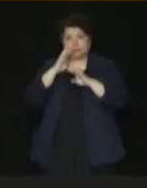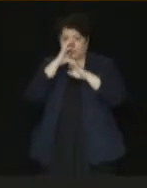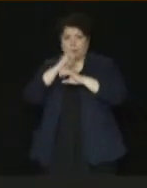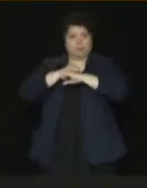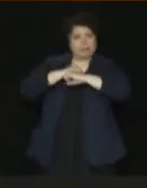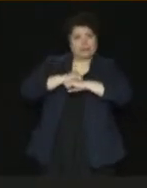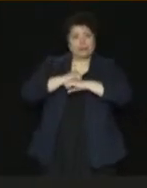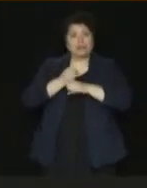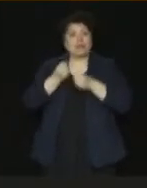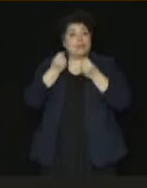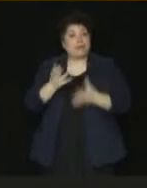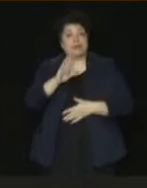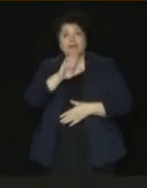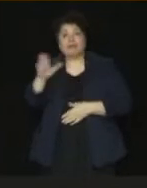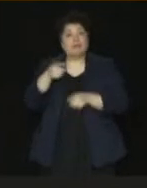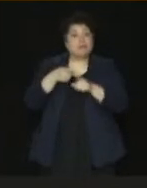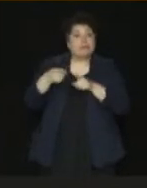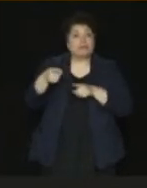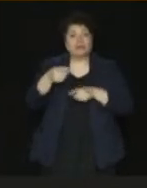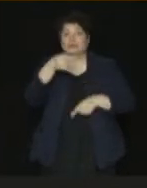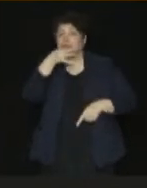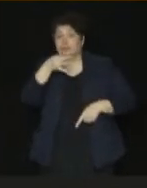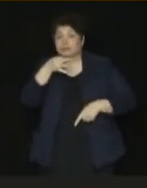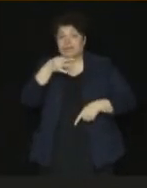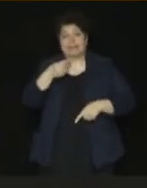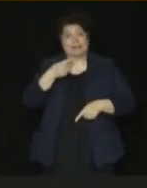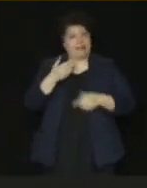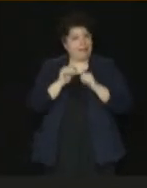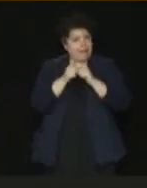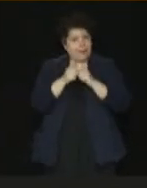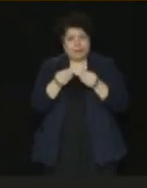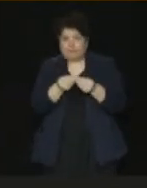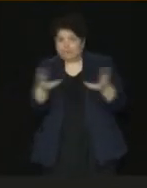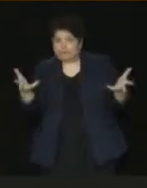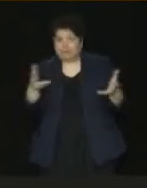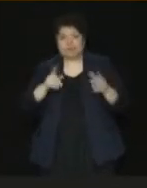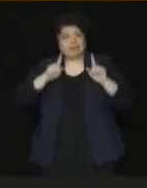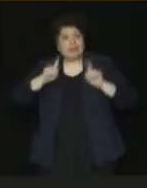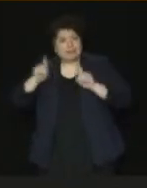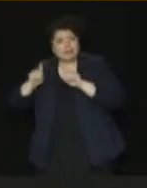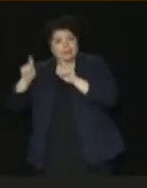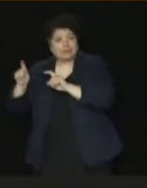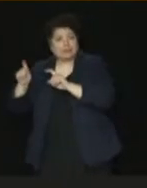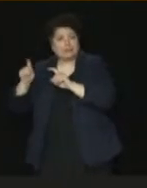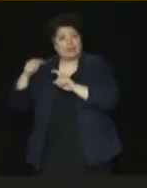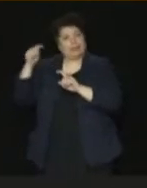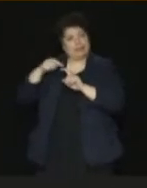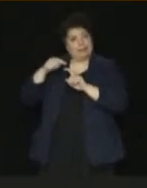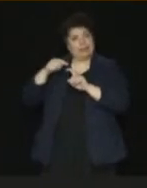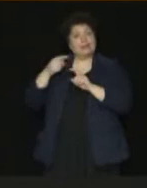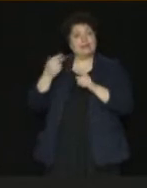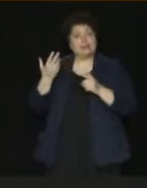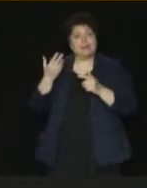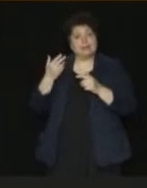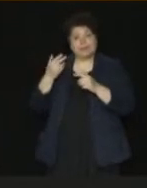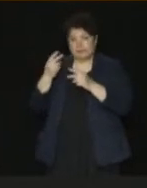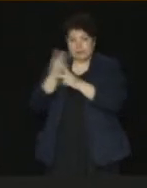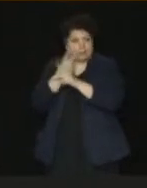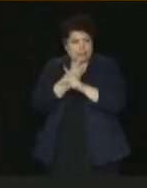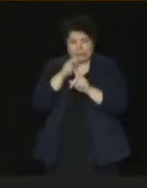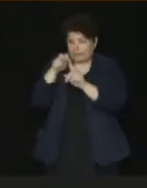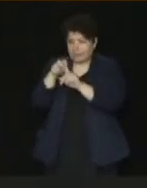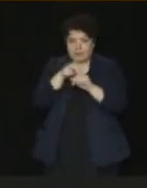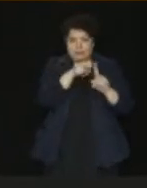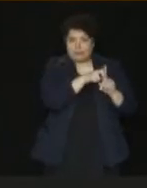have said, large-scale distribution of rapid testing can truly help us contain the number